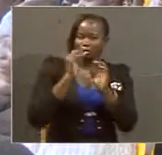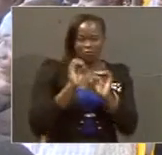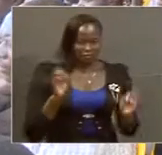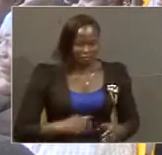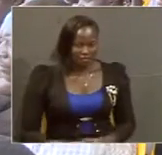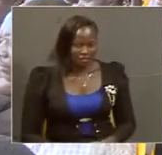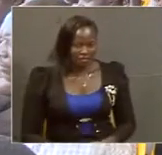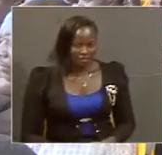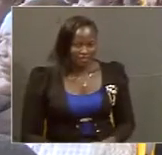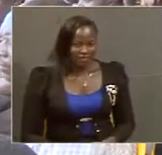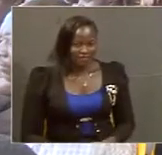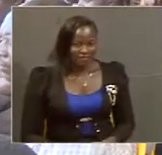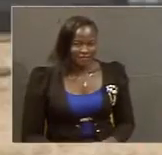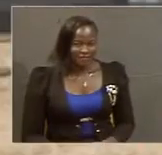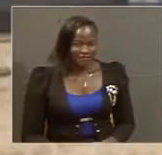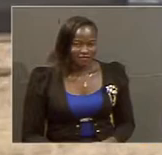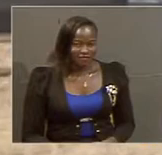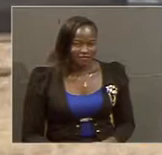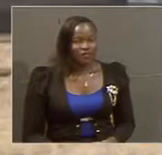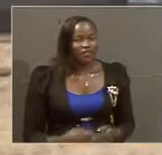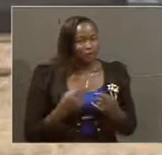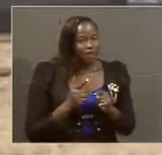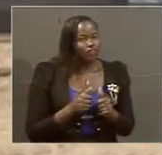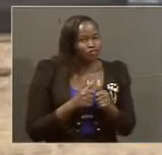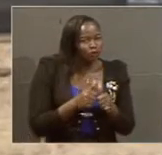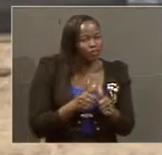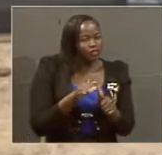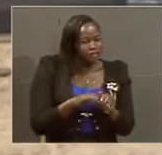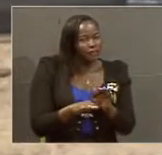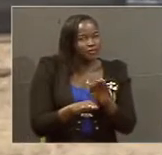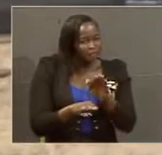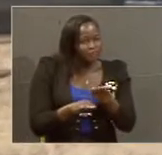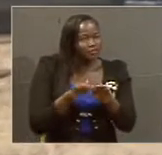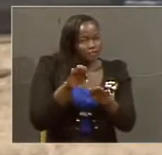the principle is again, step by step, we shall reach.